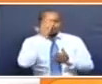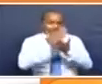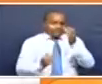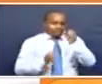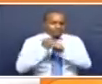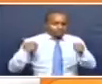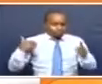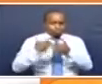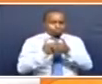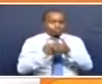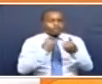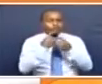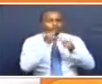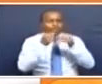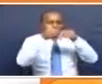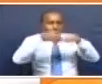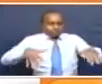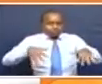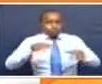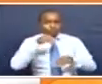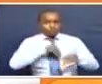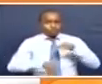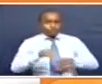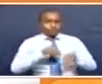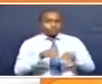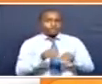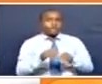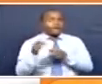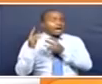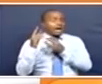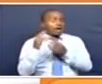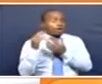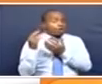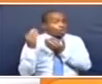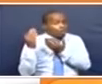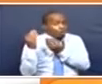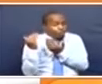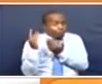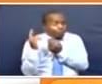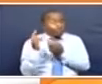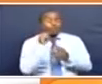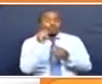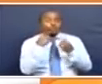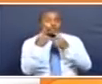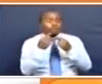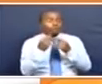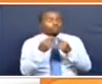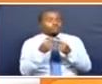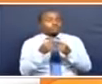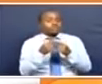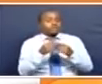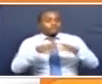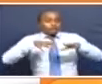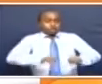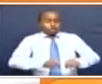devolved corruption. Mm-hmm. I hope we are not talking of devolved dictatorship in the face or in the form of the governors